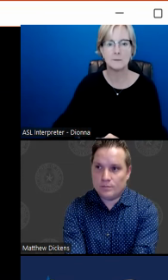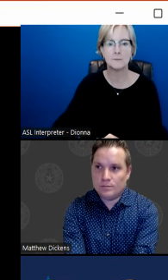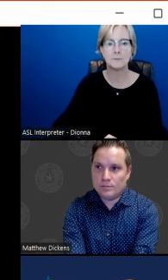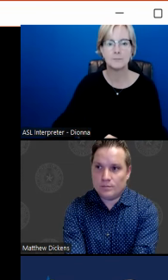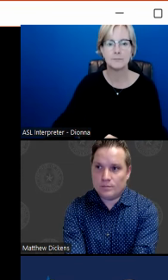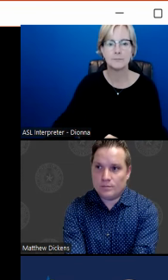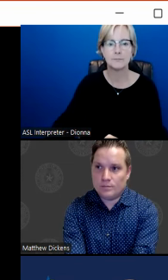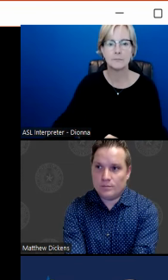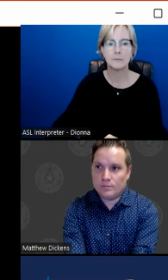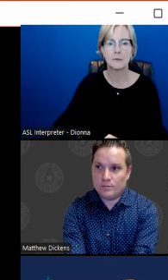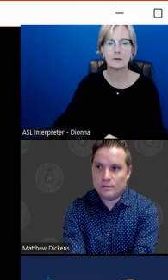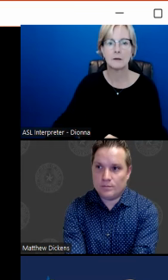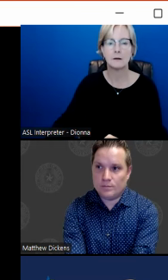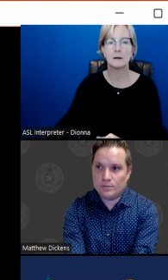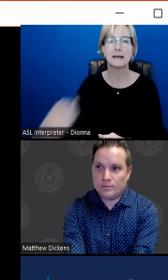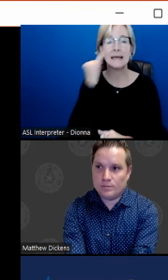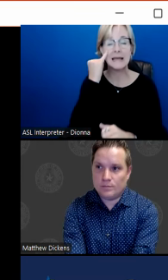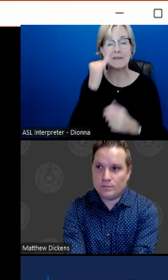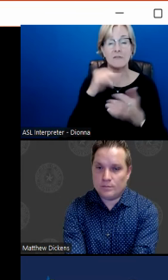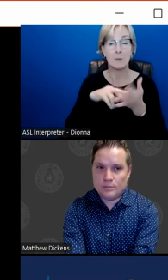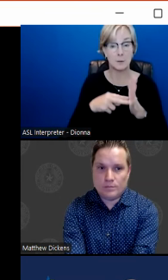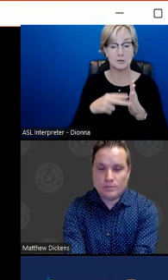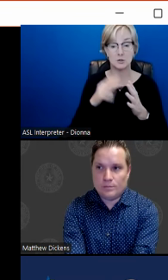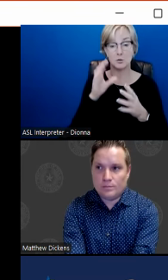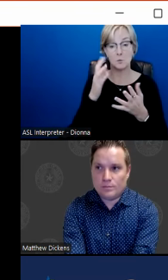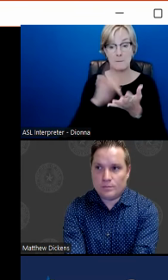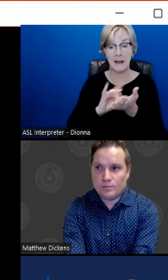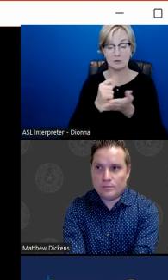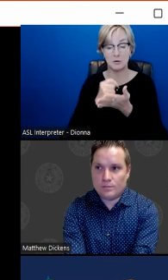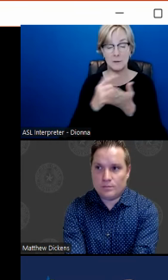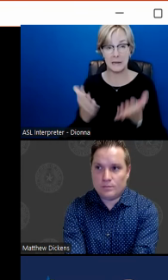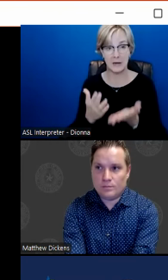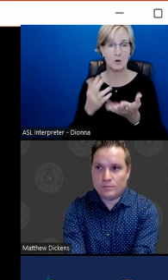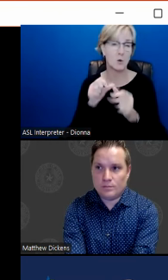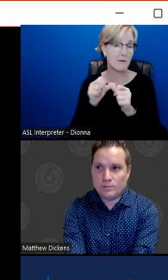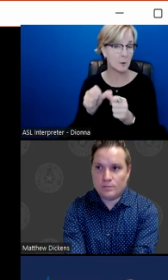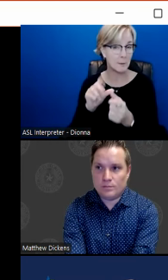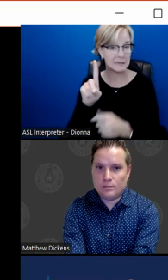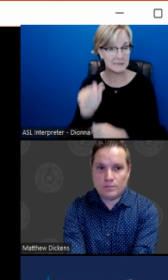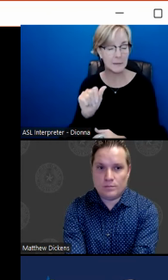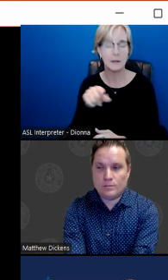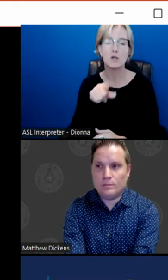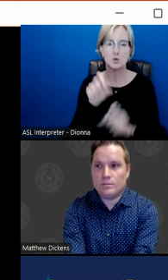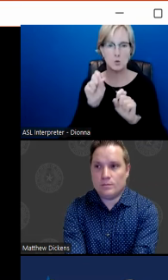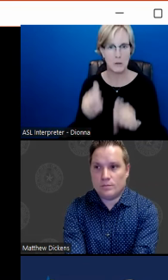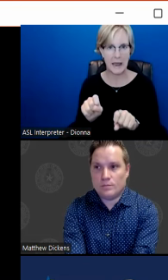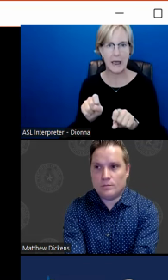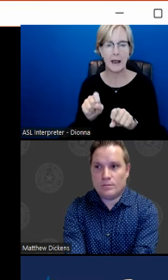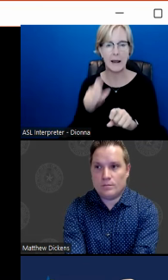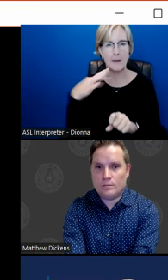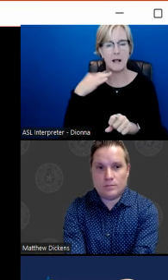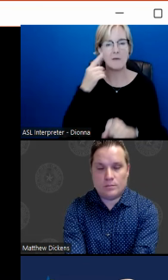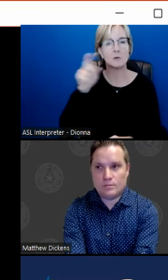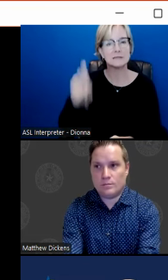If the purpose of your visit is to seek medical treatment in Texas, you have a permanent disability, keep in mind, you can apply for a